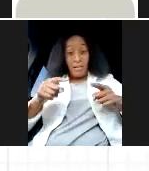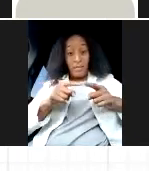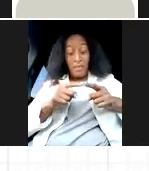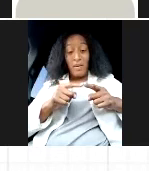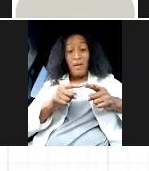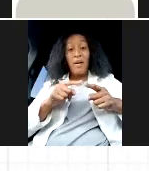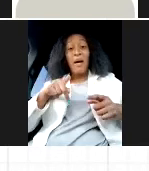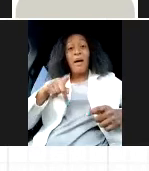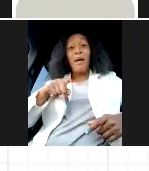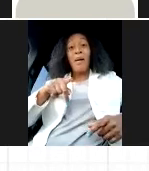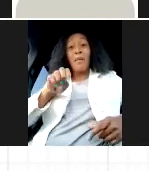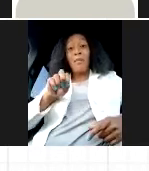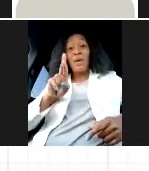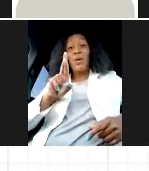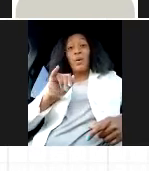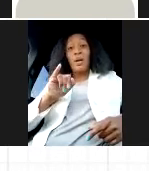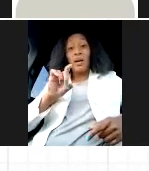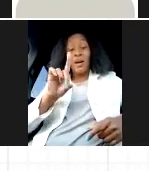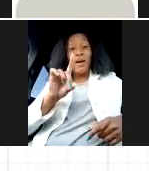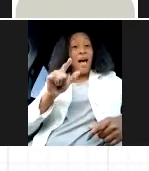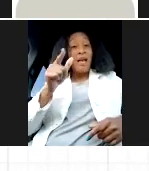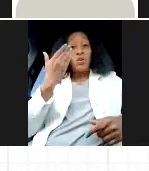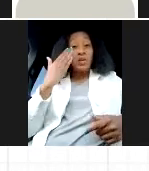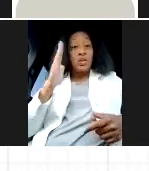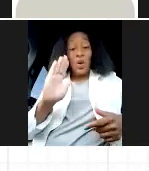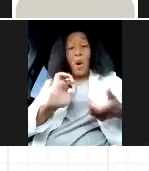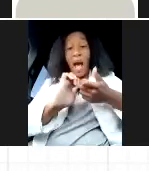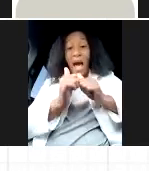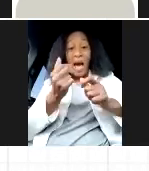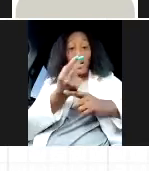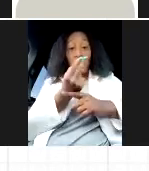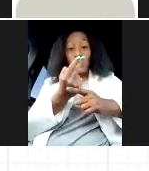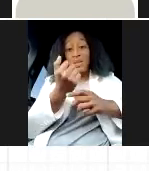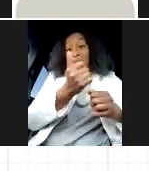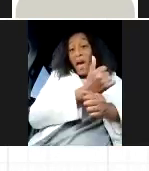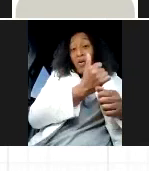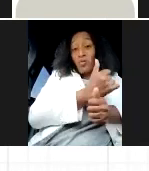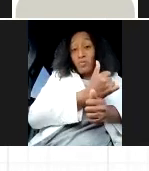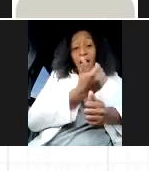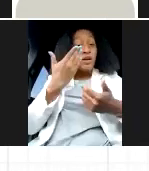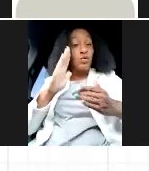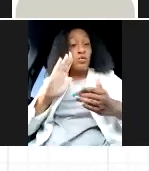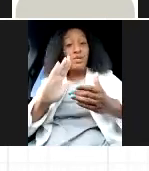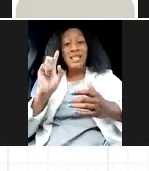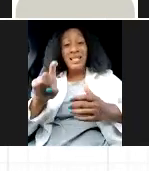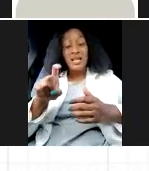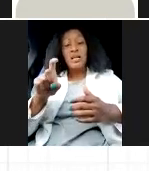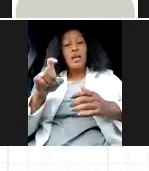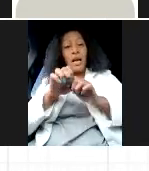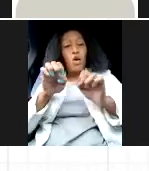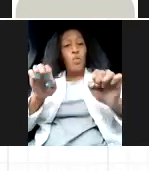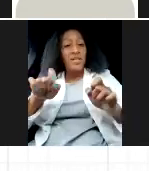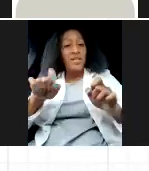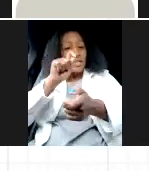equations. All I need to know how to do is multiply or divide. Because if I